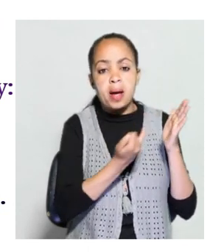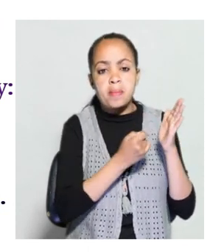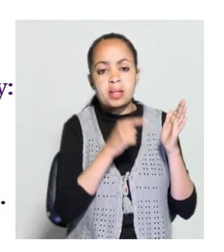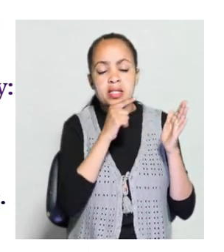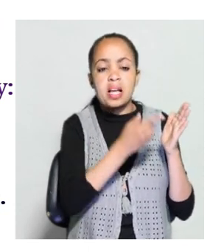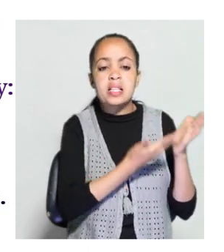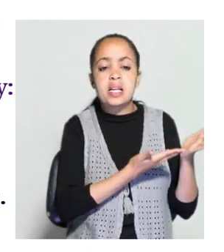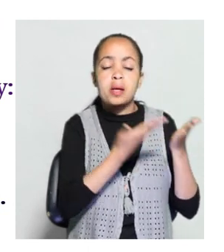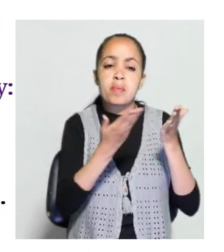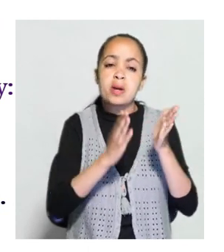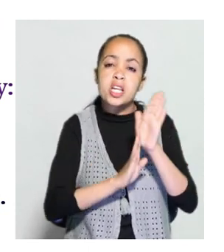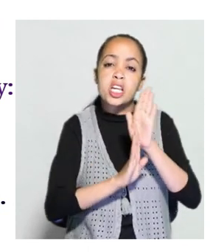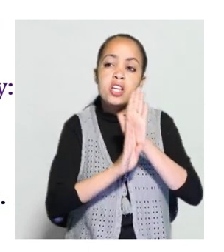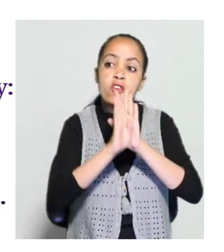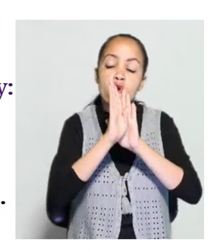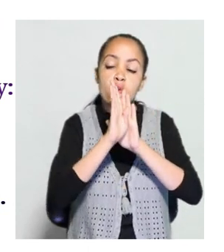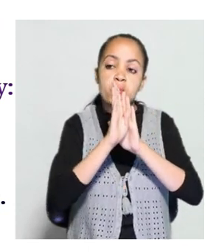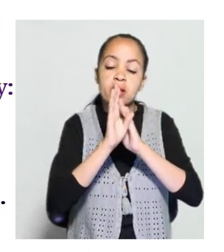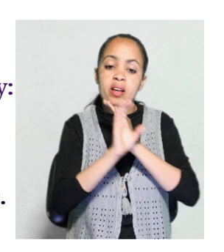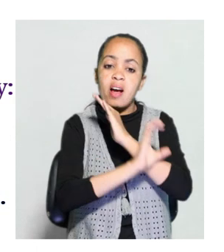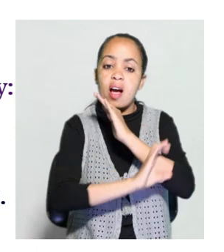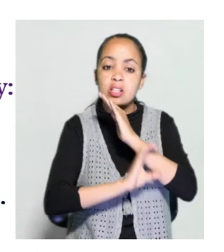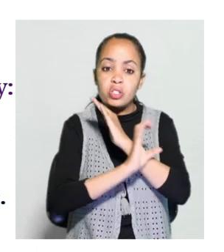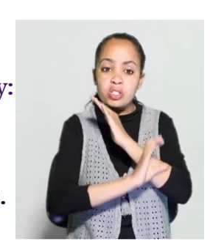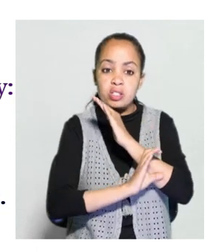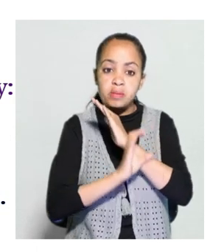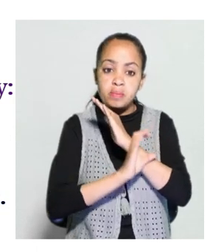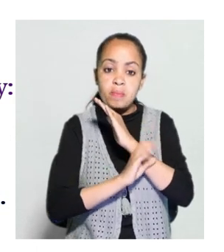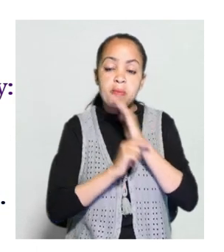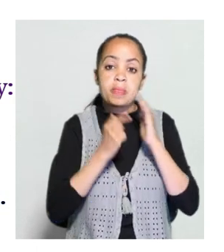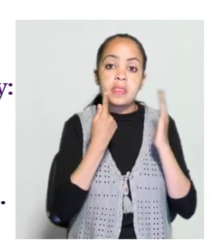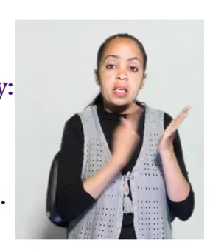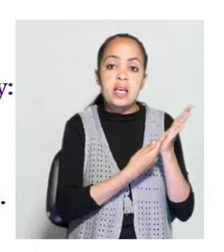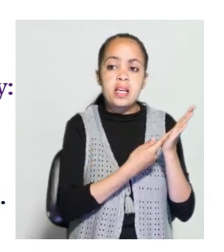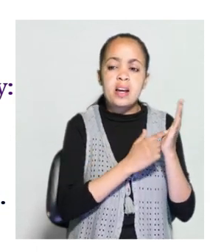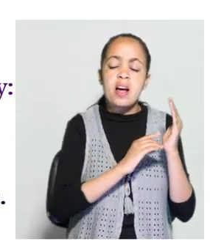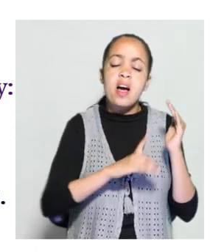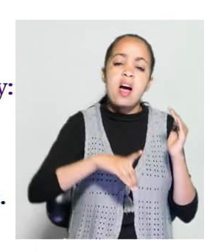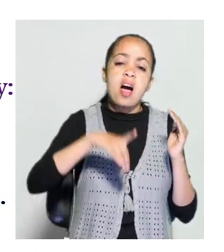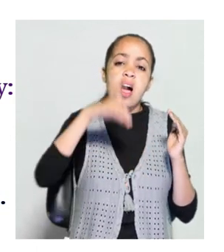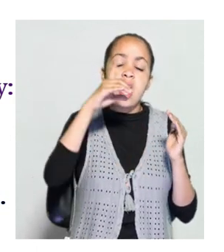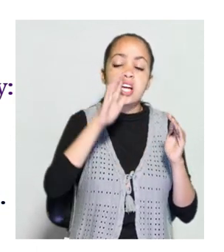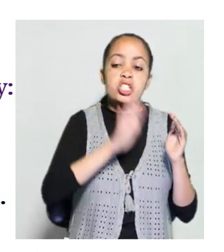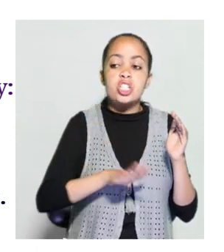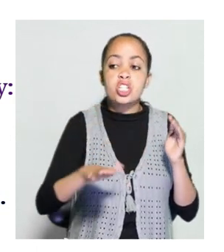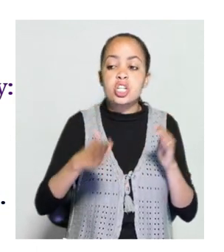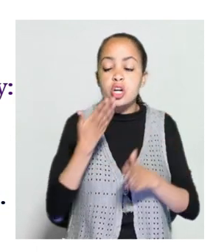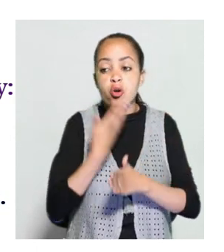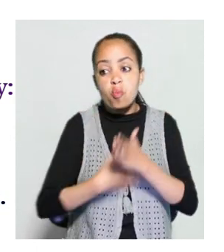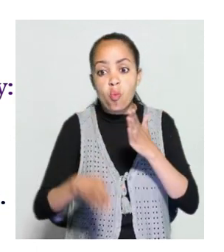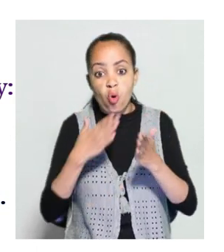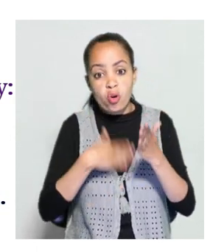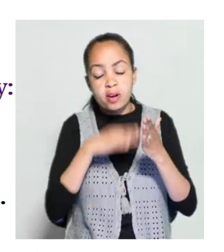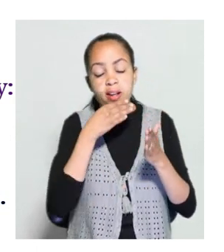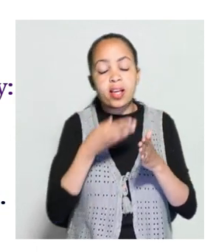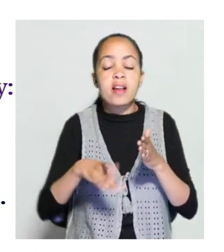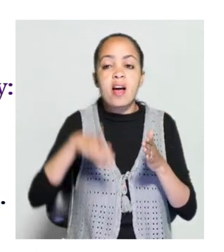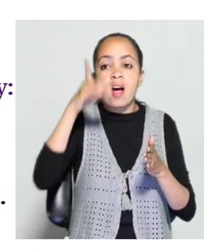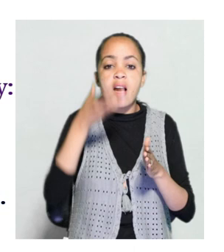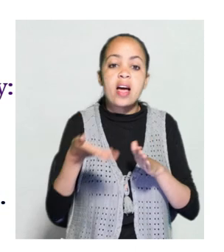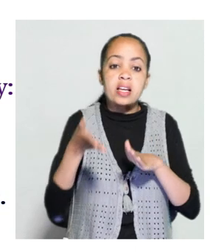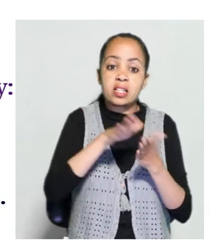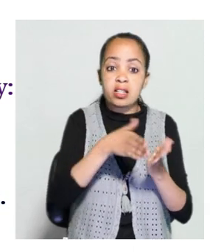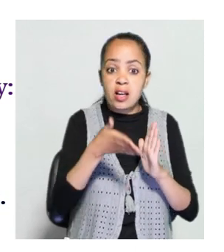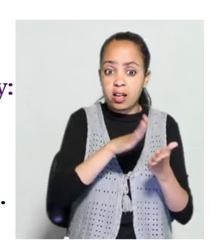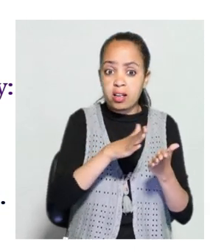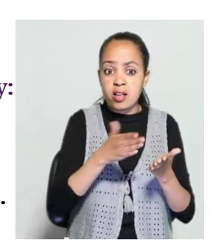that represents developing country. Here, high children born and die earlier.